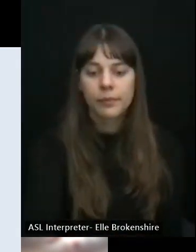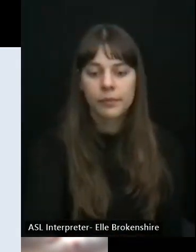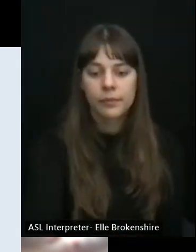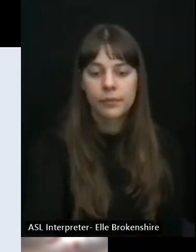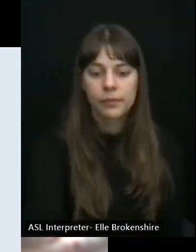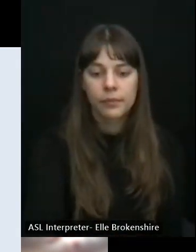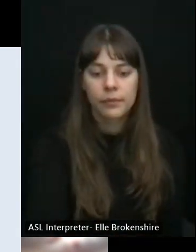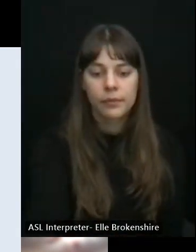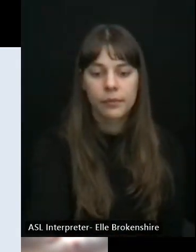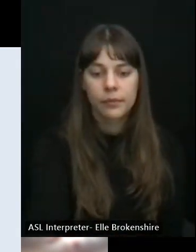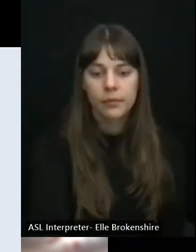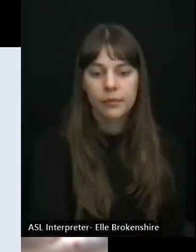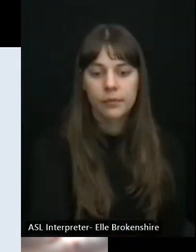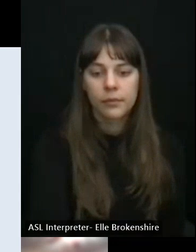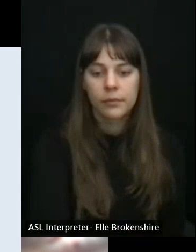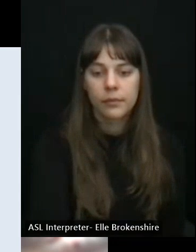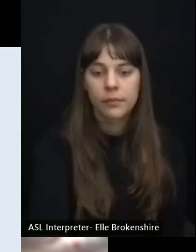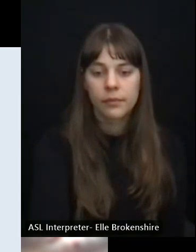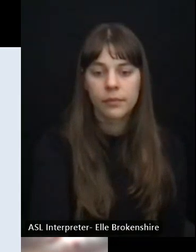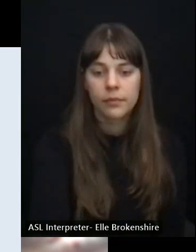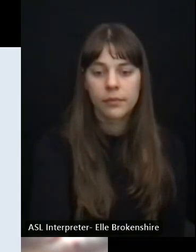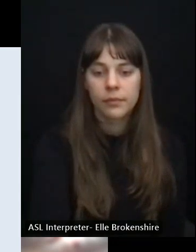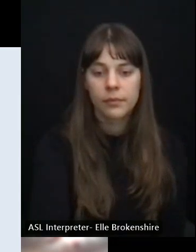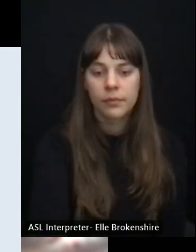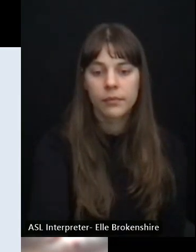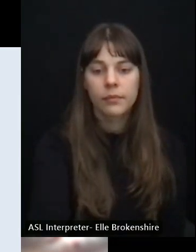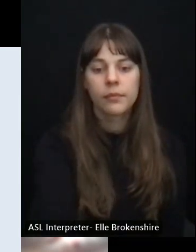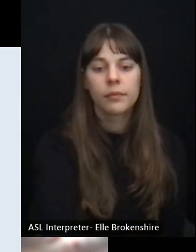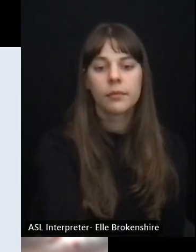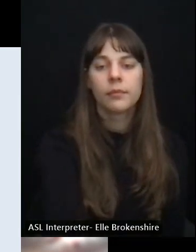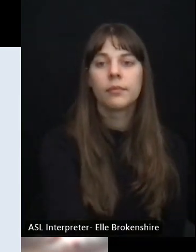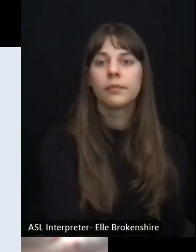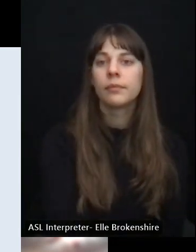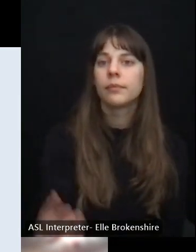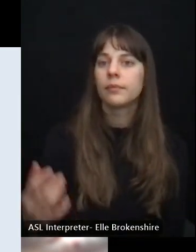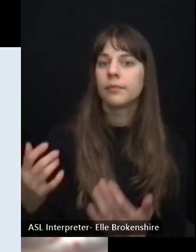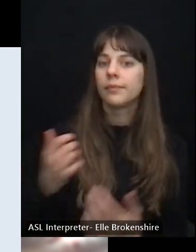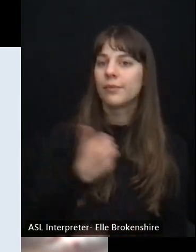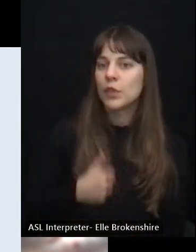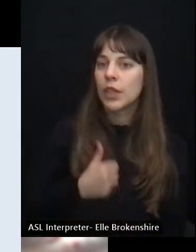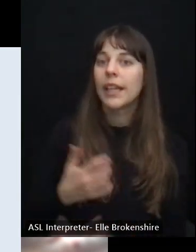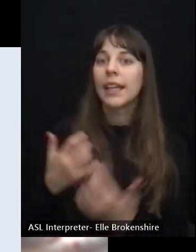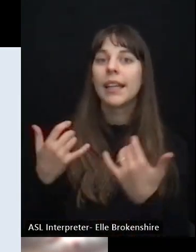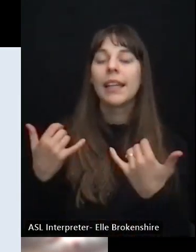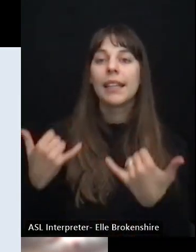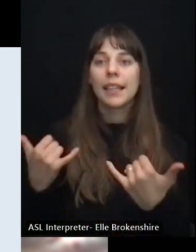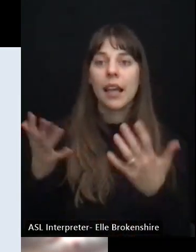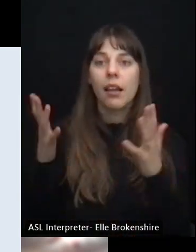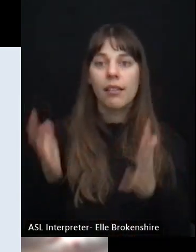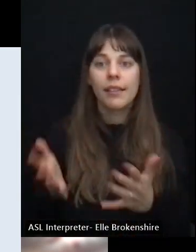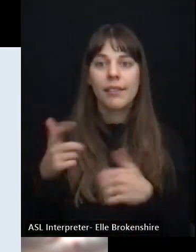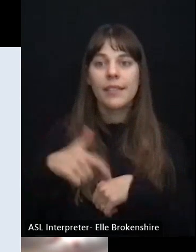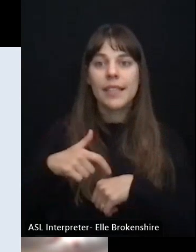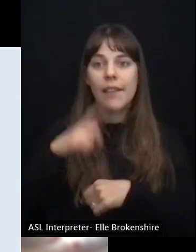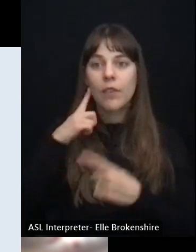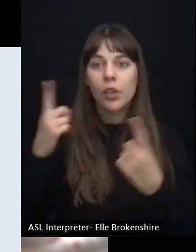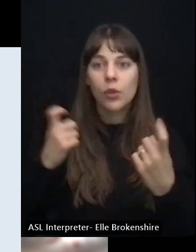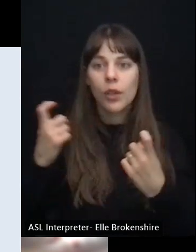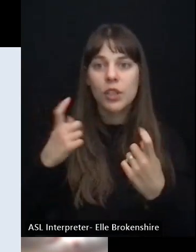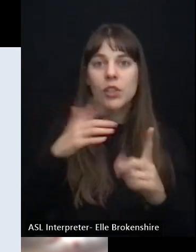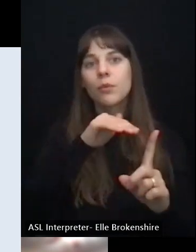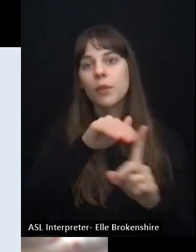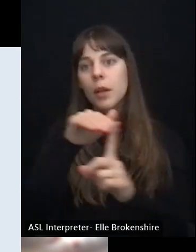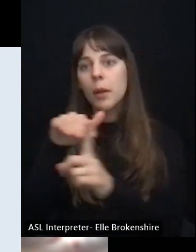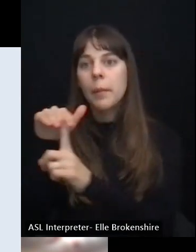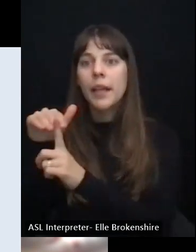Thank you. Sorry about that. So it looks like we have some time for some questions. So I just wanted to have a couple of reminders